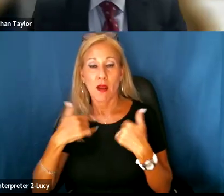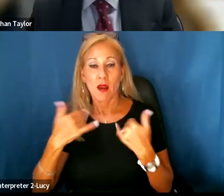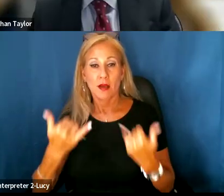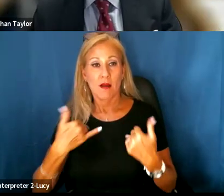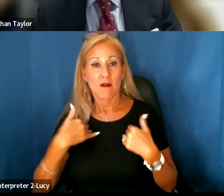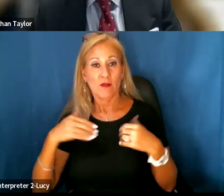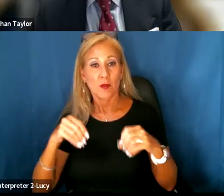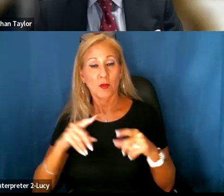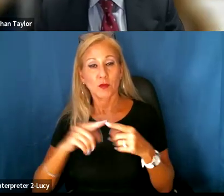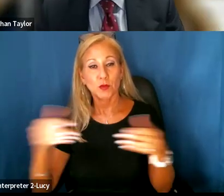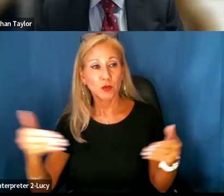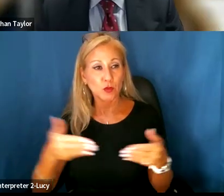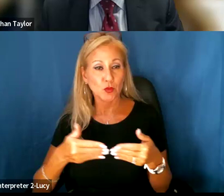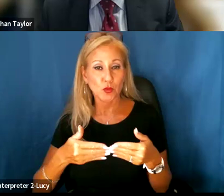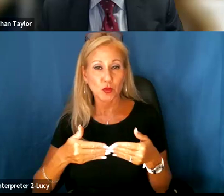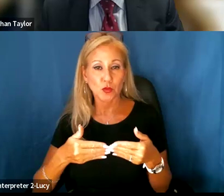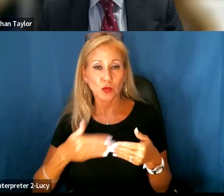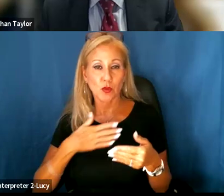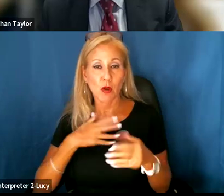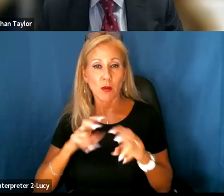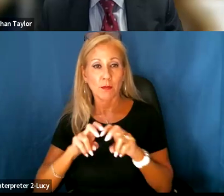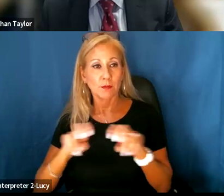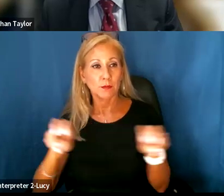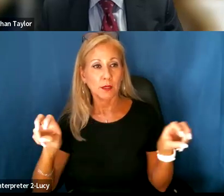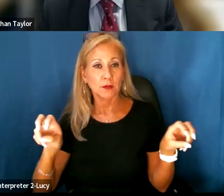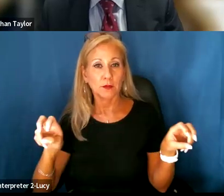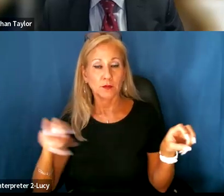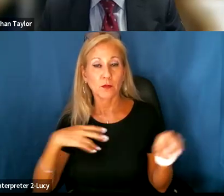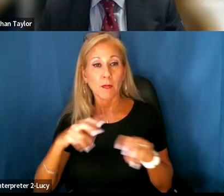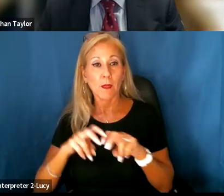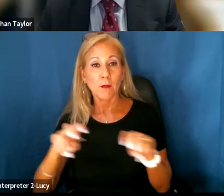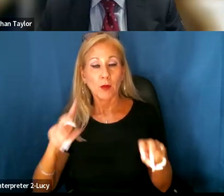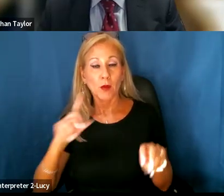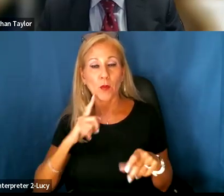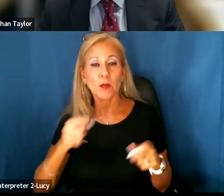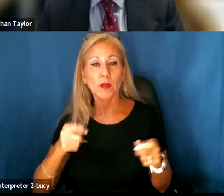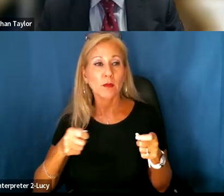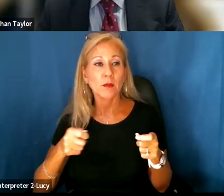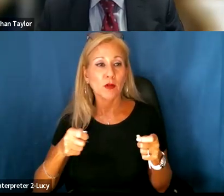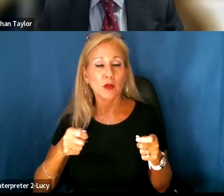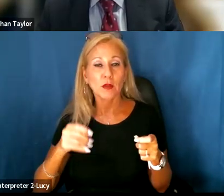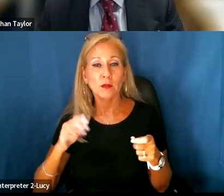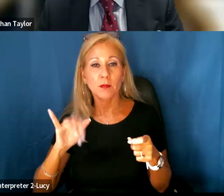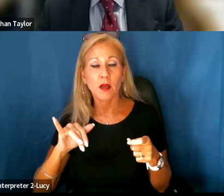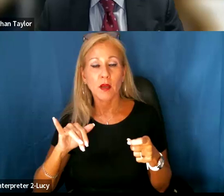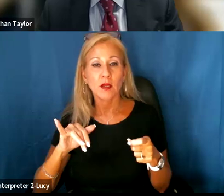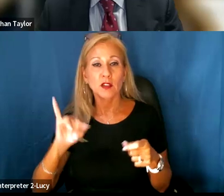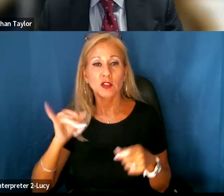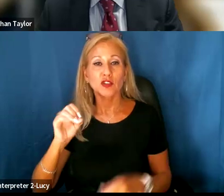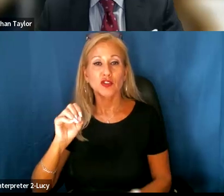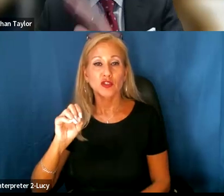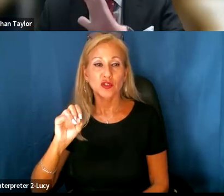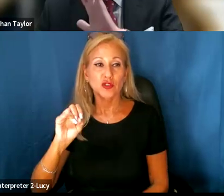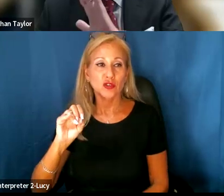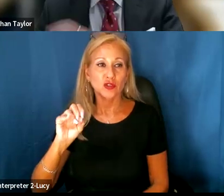the privilege to introduce our panel. Our panel will be moderated today by John